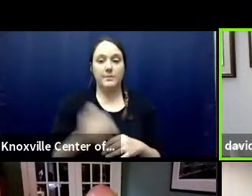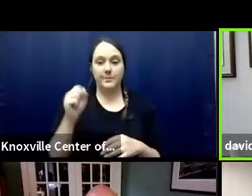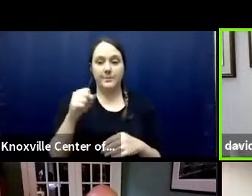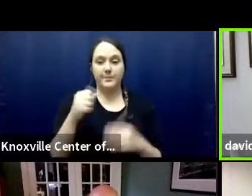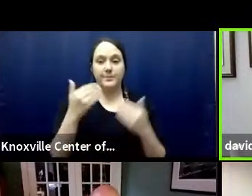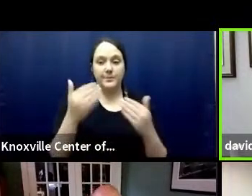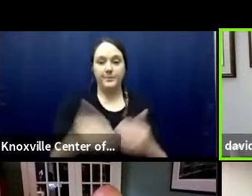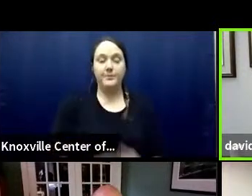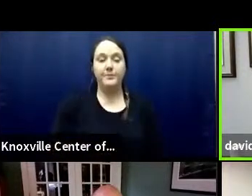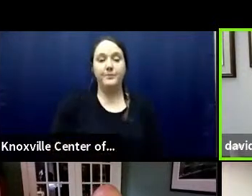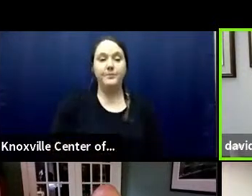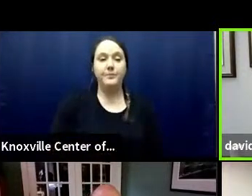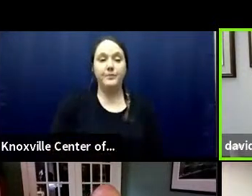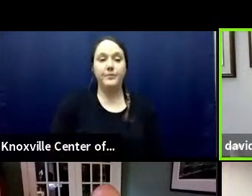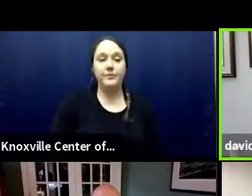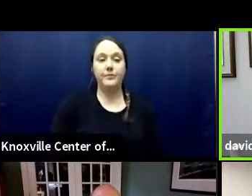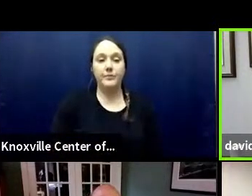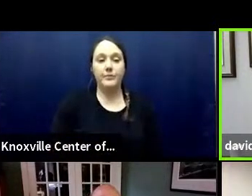go ahead.